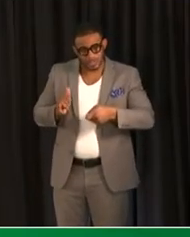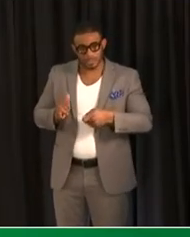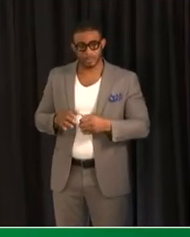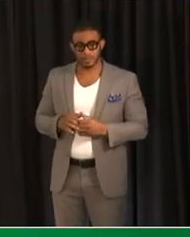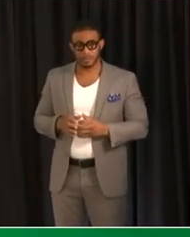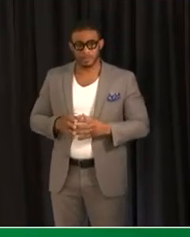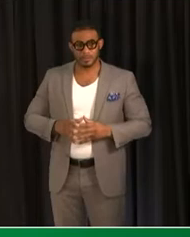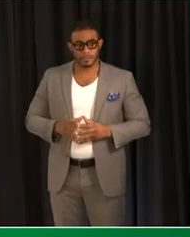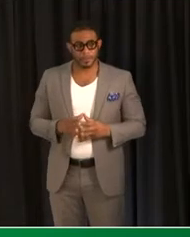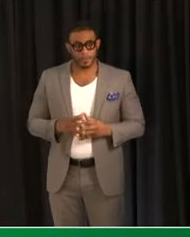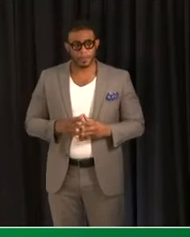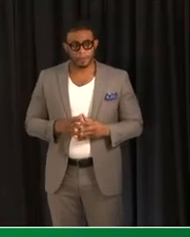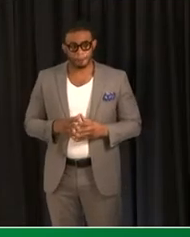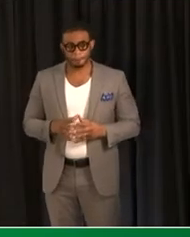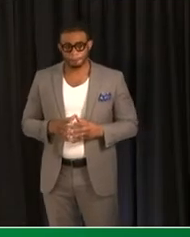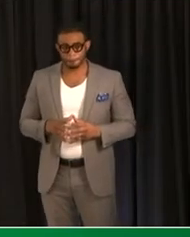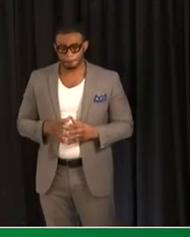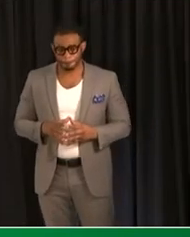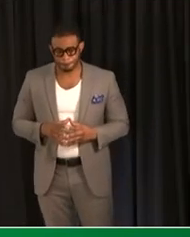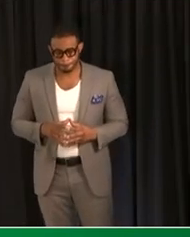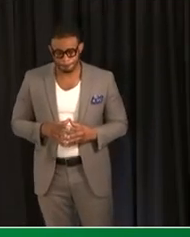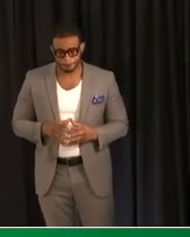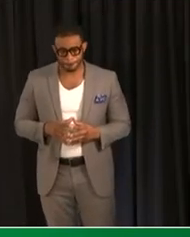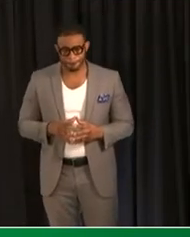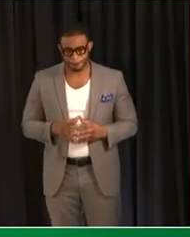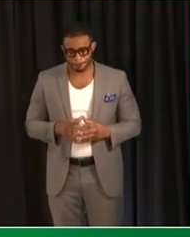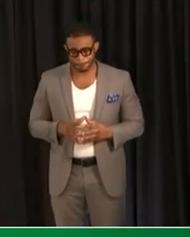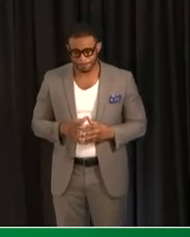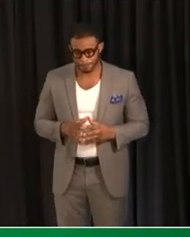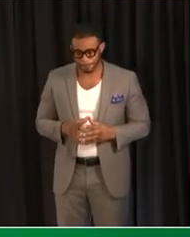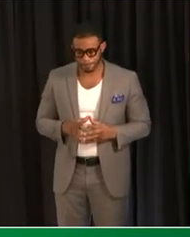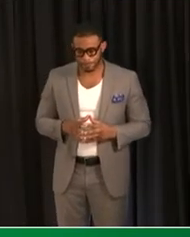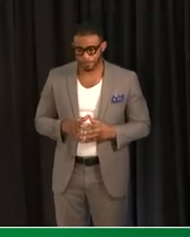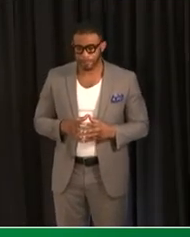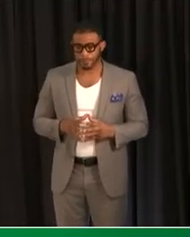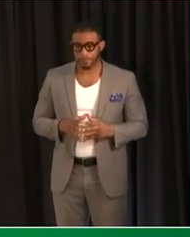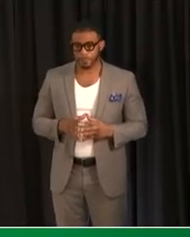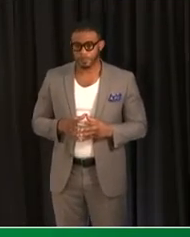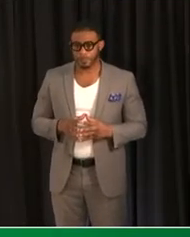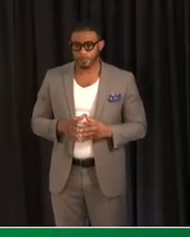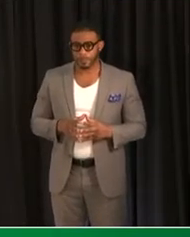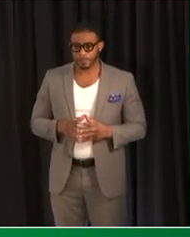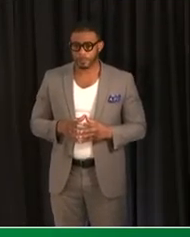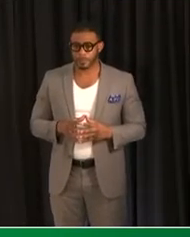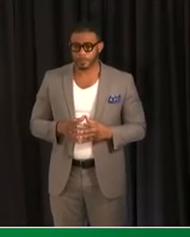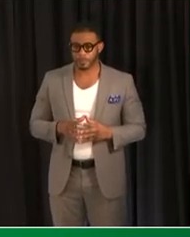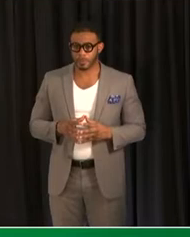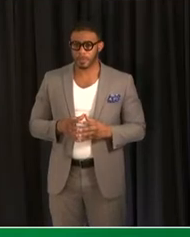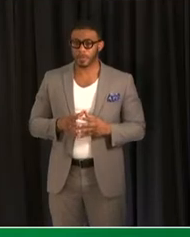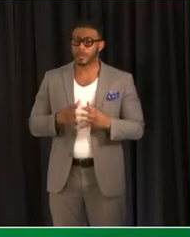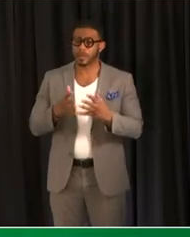now. Pues ya estamos entrando a familias completas.